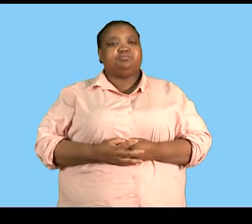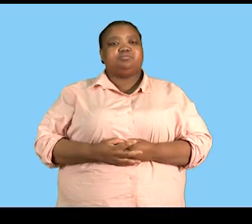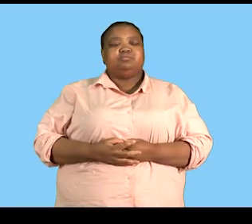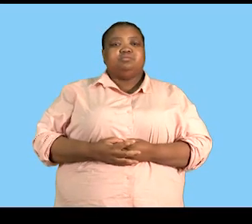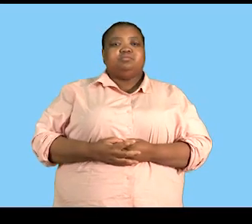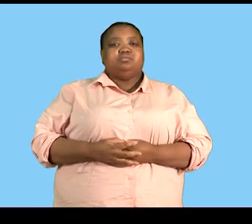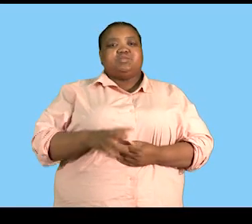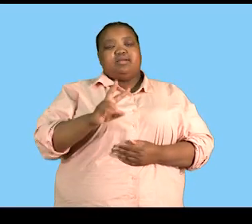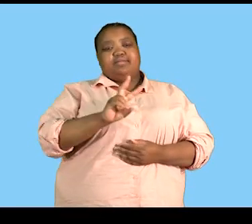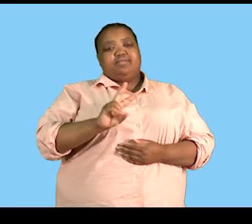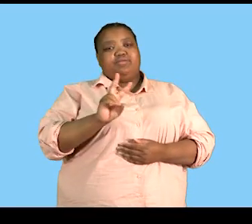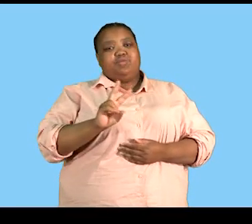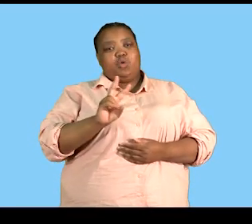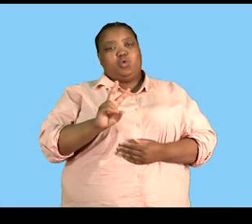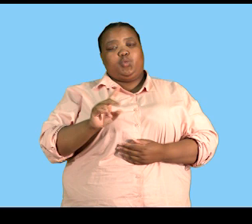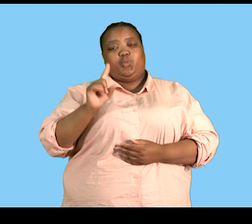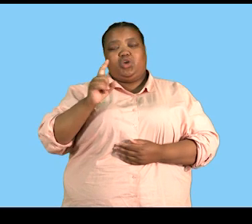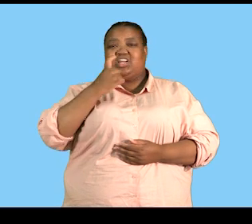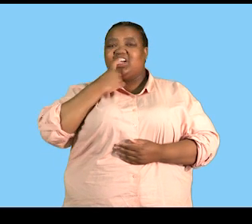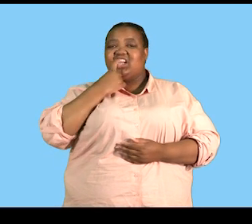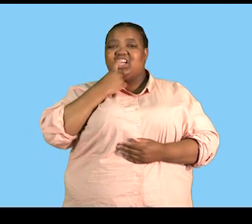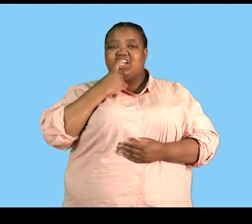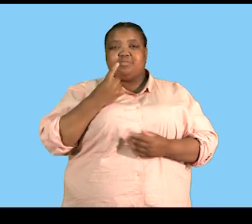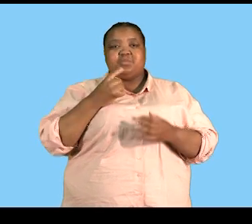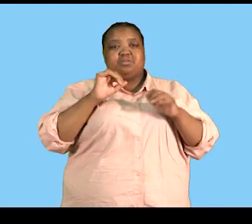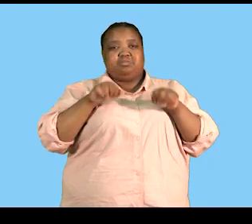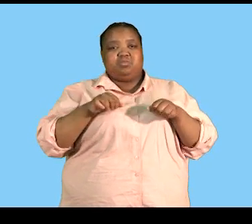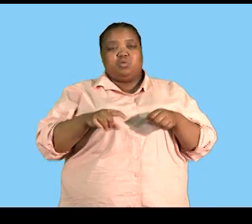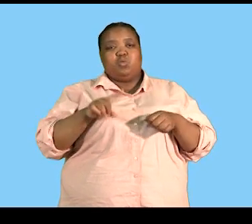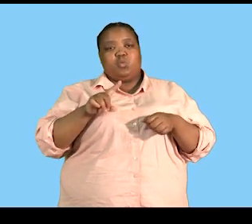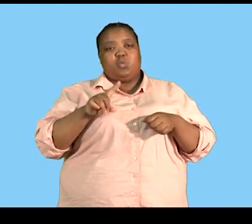Show that the volume of one brick is